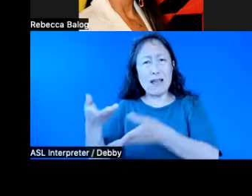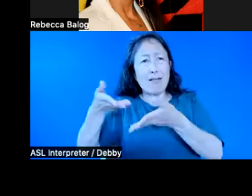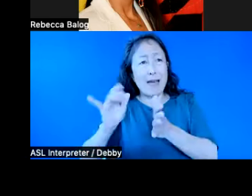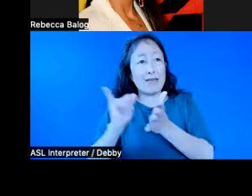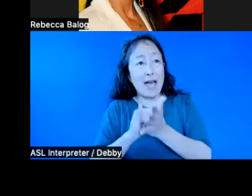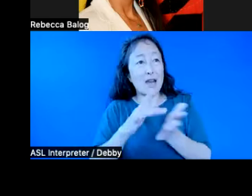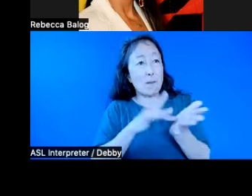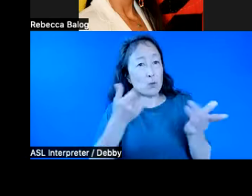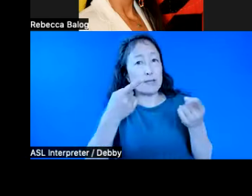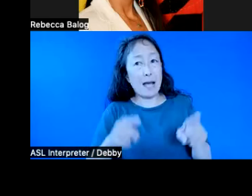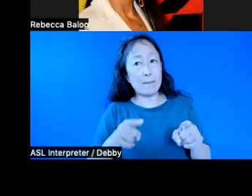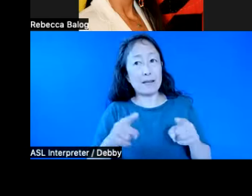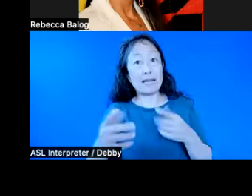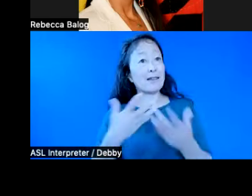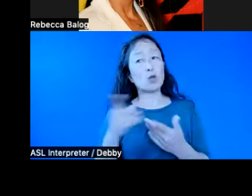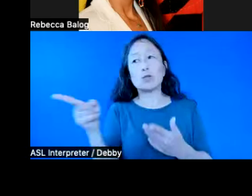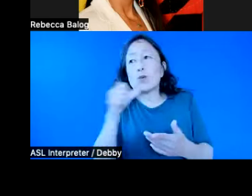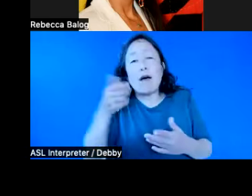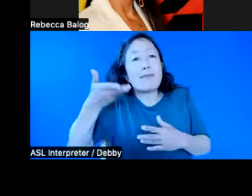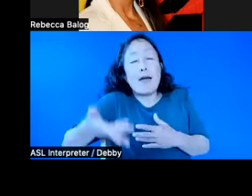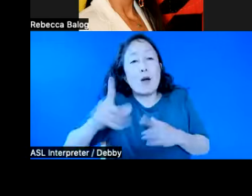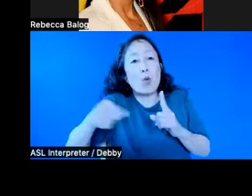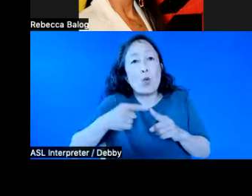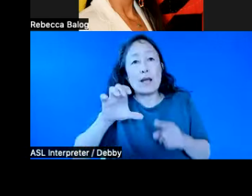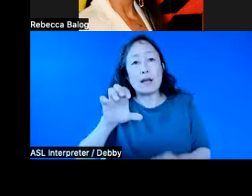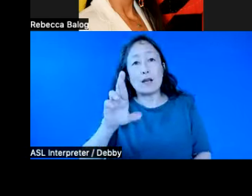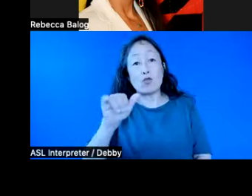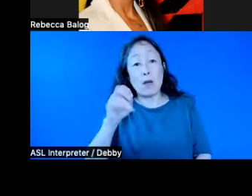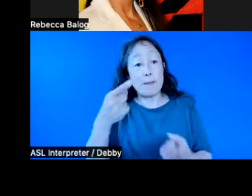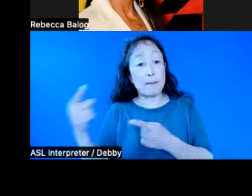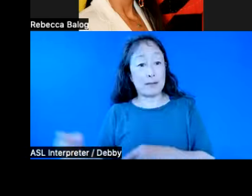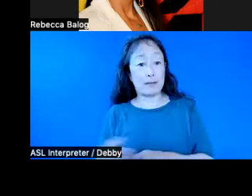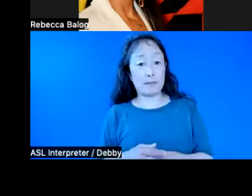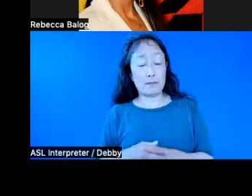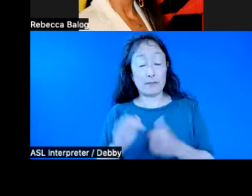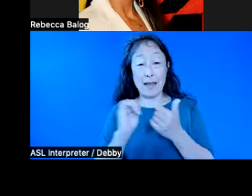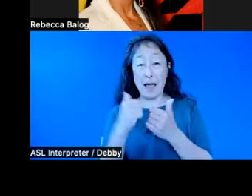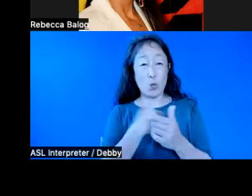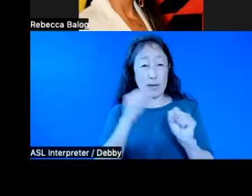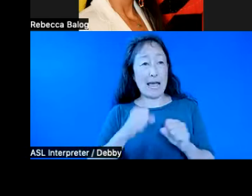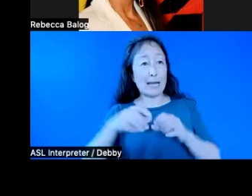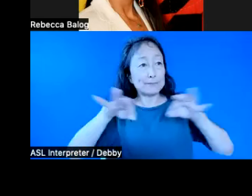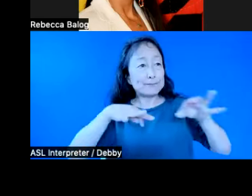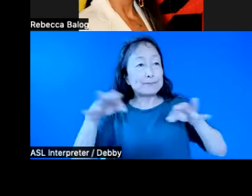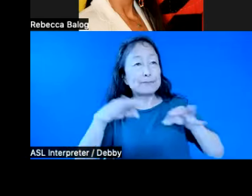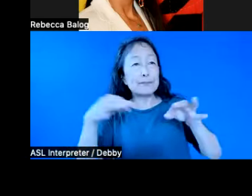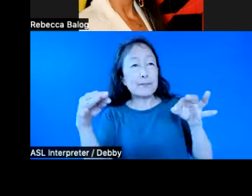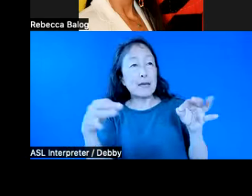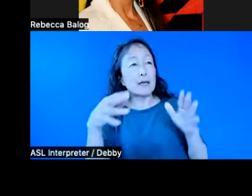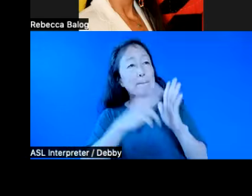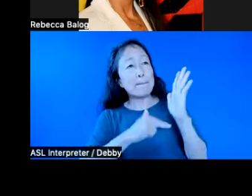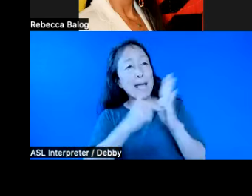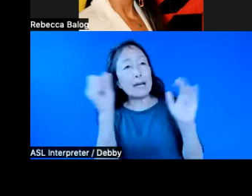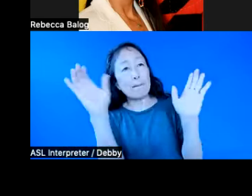the crime. And how can we paint pictures so that first responders understand the harm that is